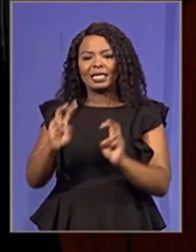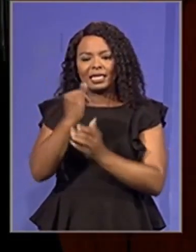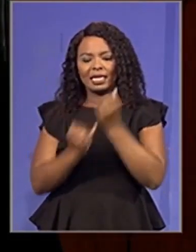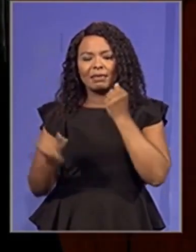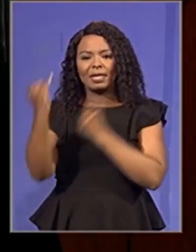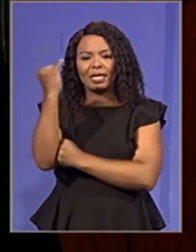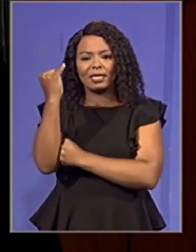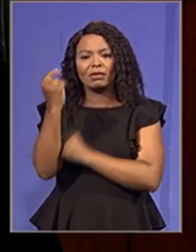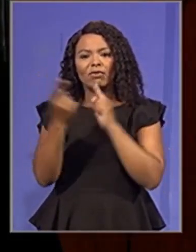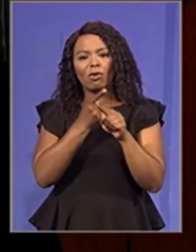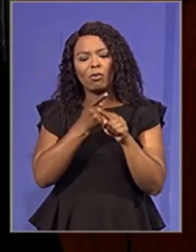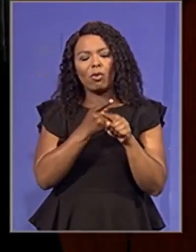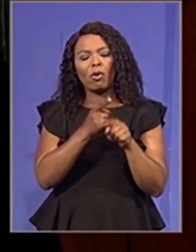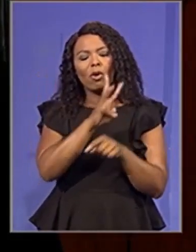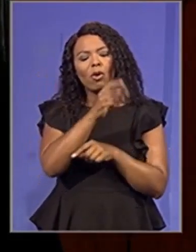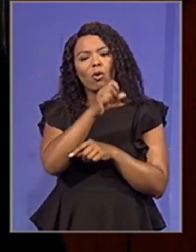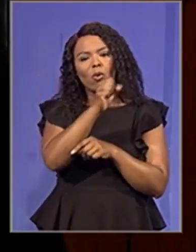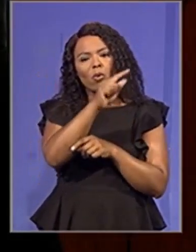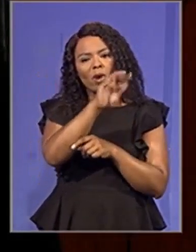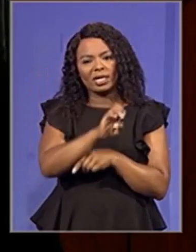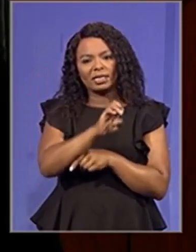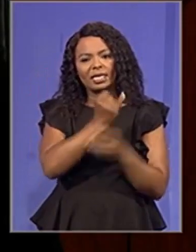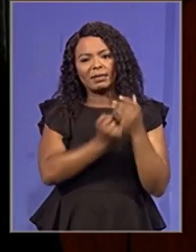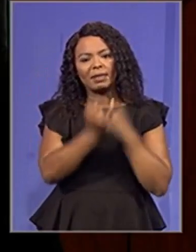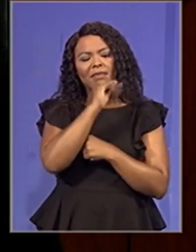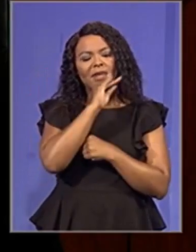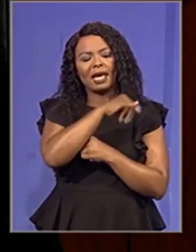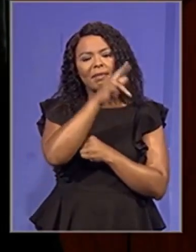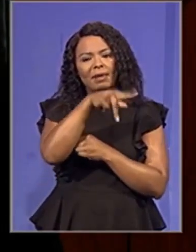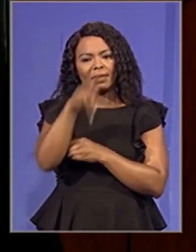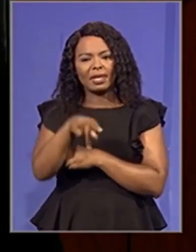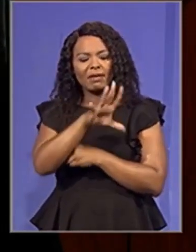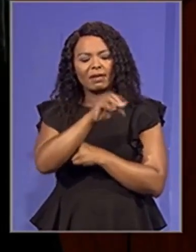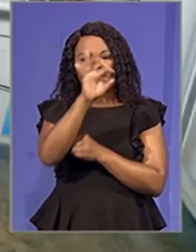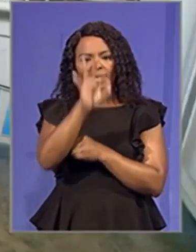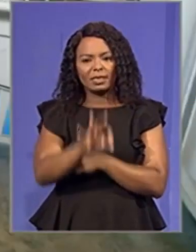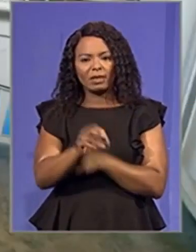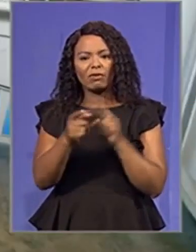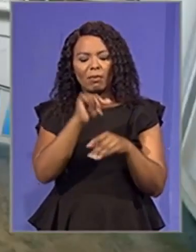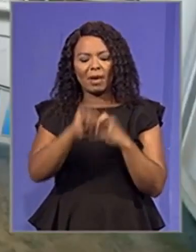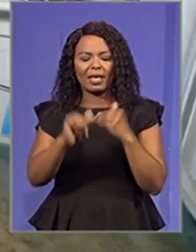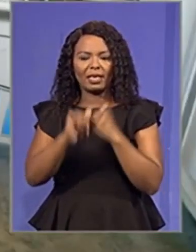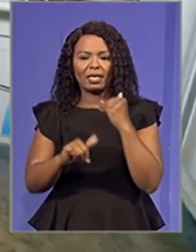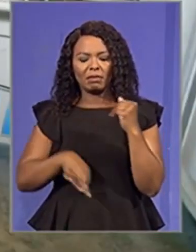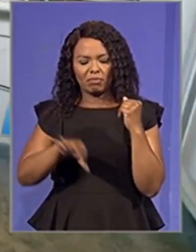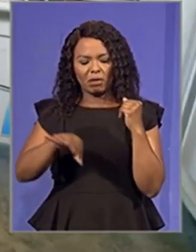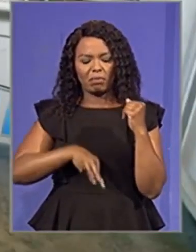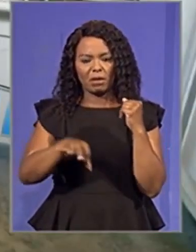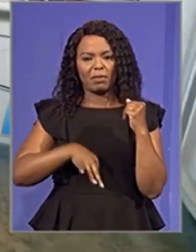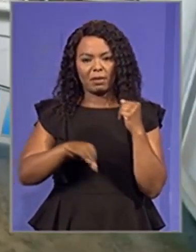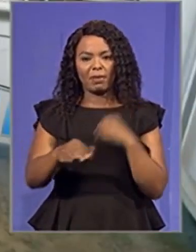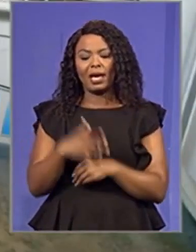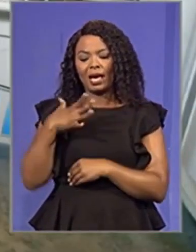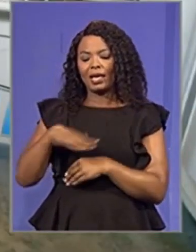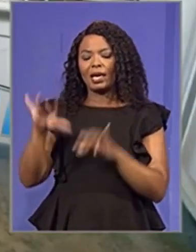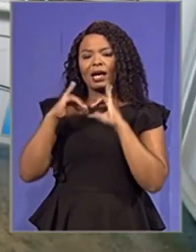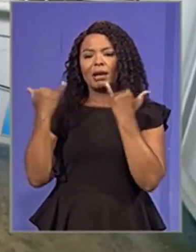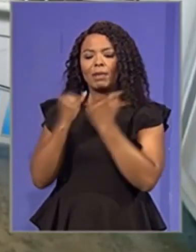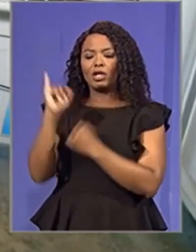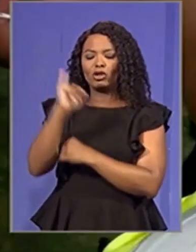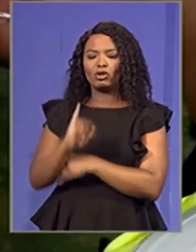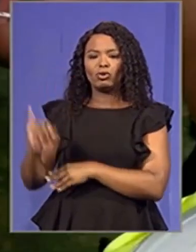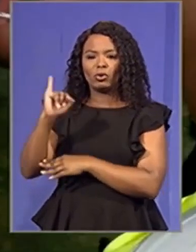It'll envision to generate 72 megawatts, which is about 50% of our monthly usage. Ka ho le leng dikhamphane tsa di-insurance di re di